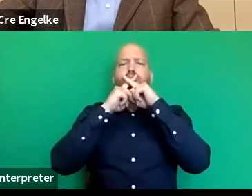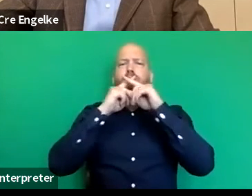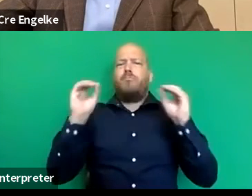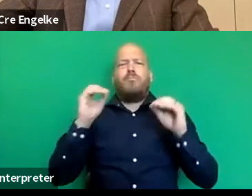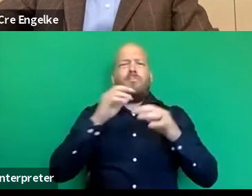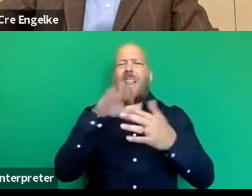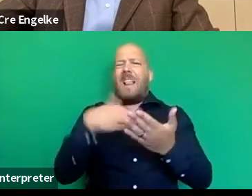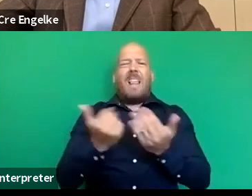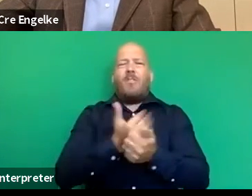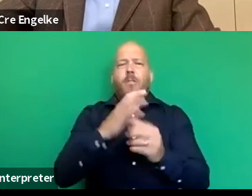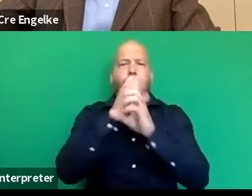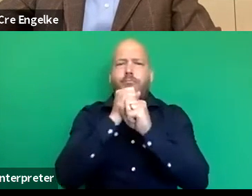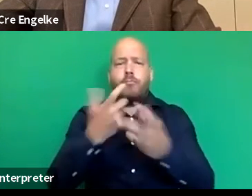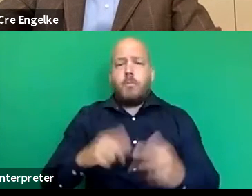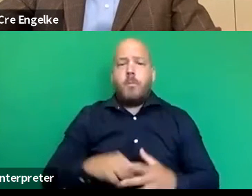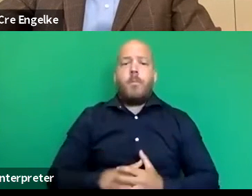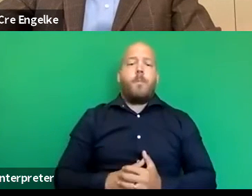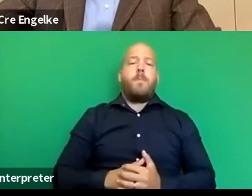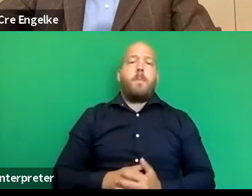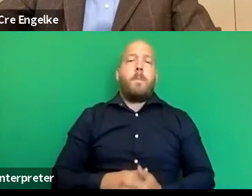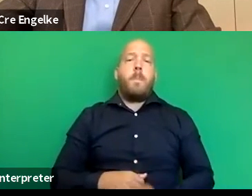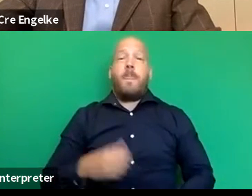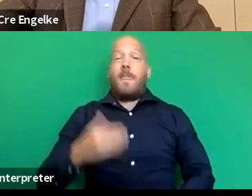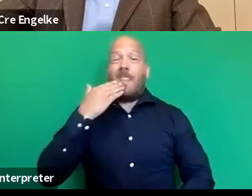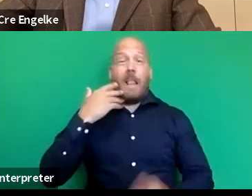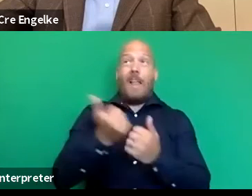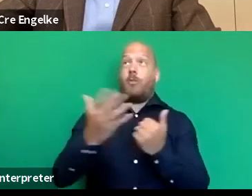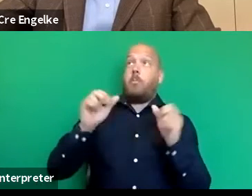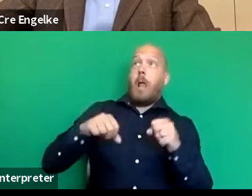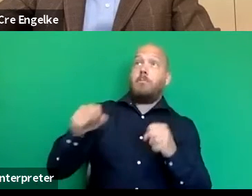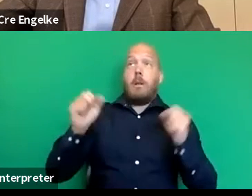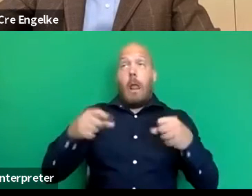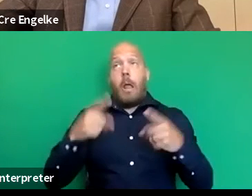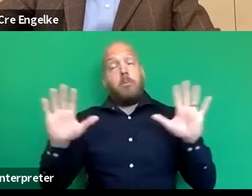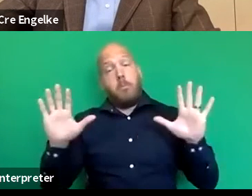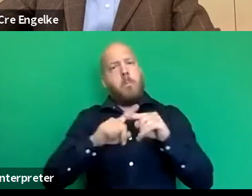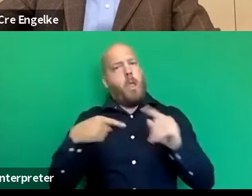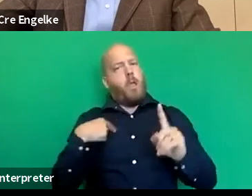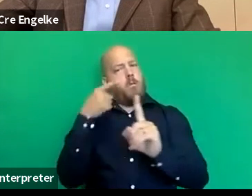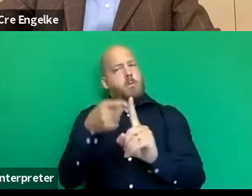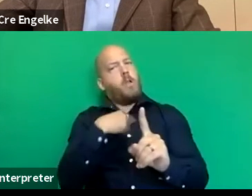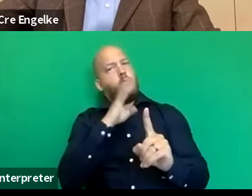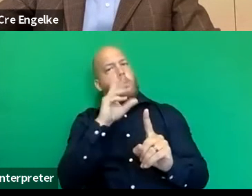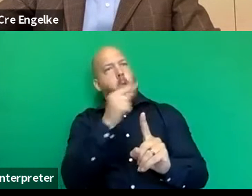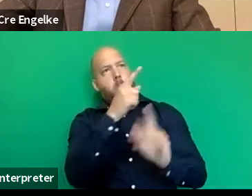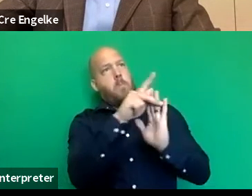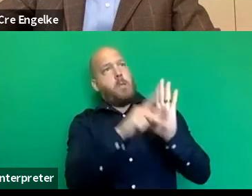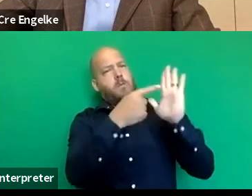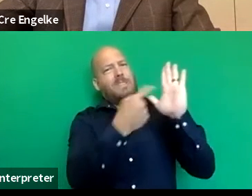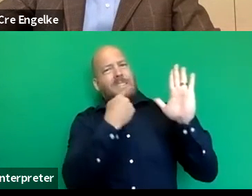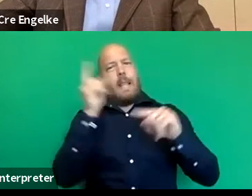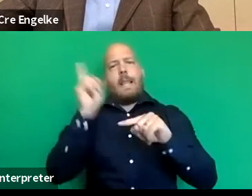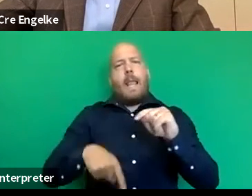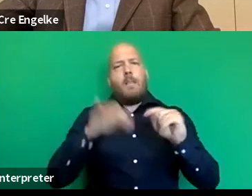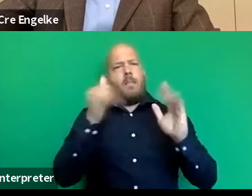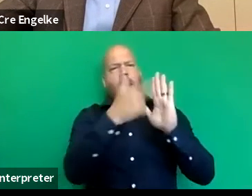but in a commitment to meeting the FCC regulations, of course, we have no visibility into anything that's said on any